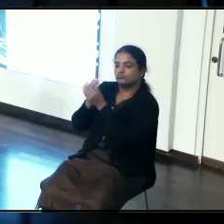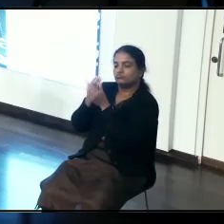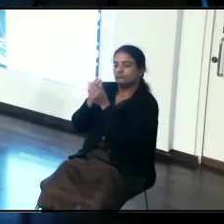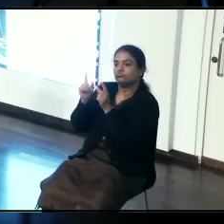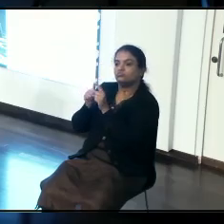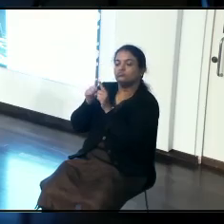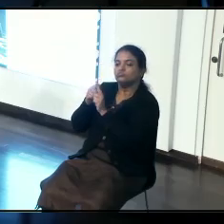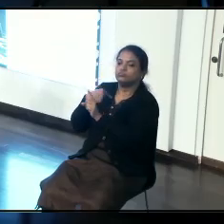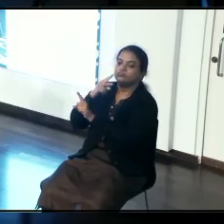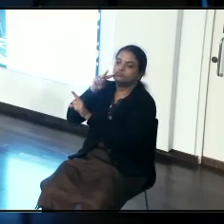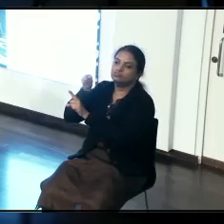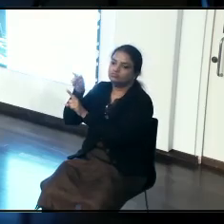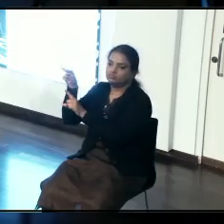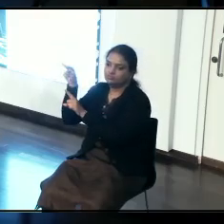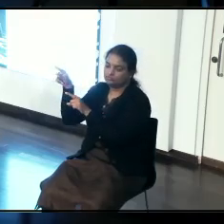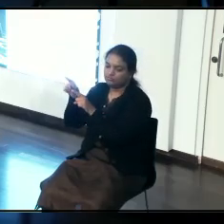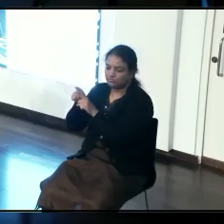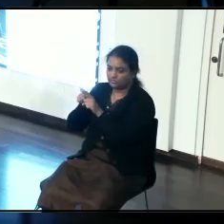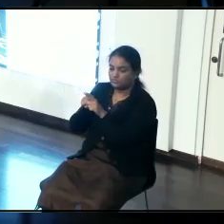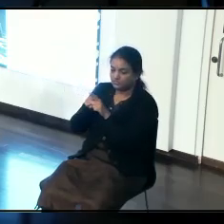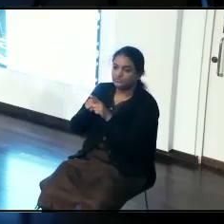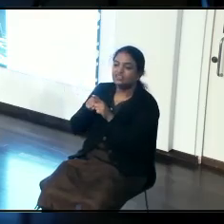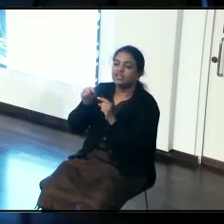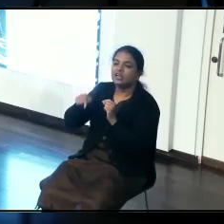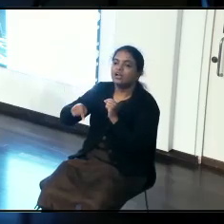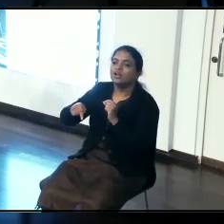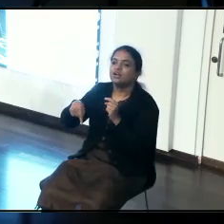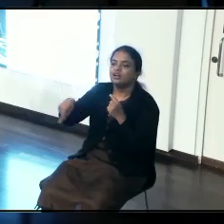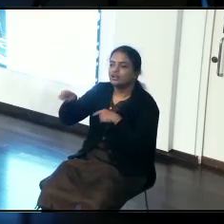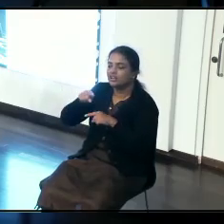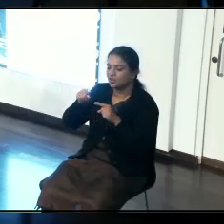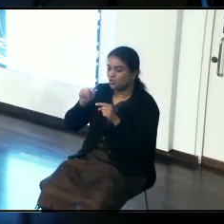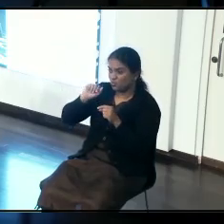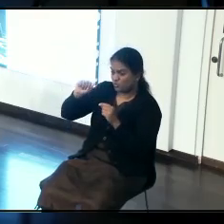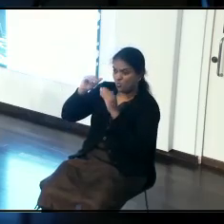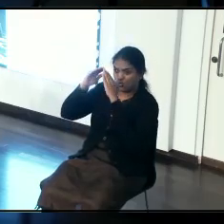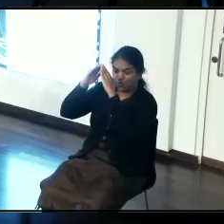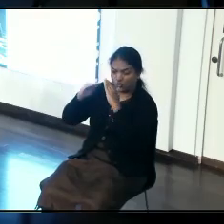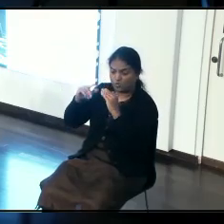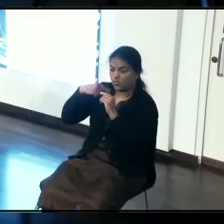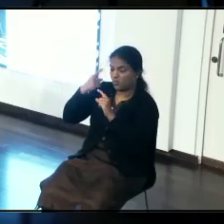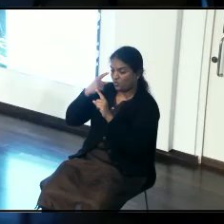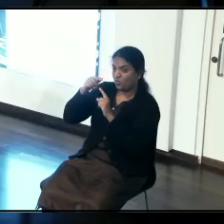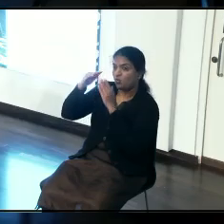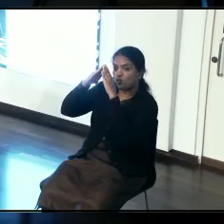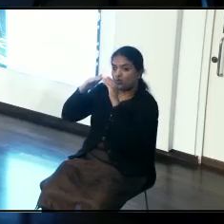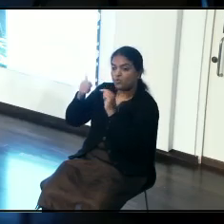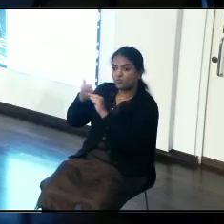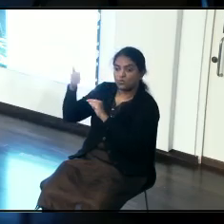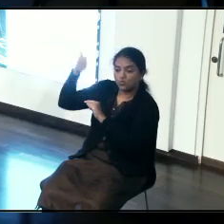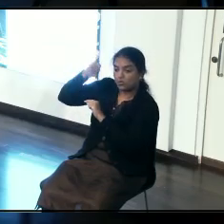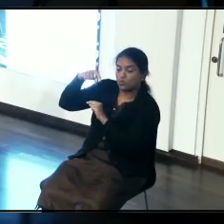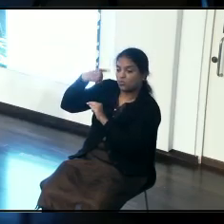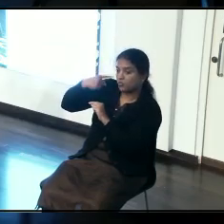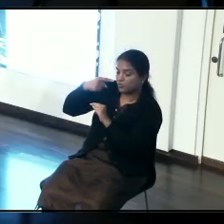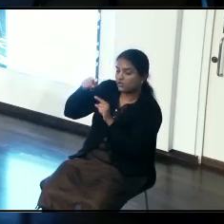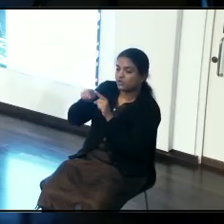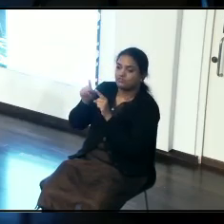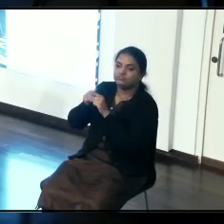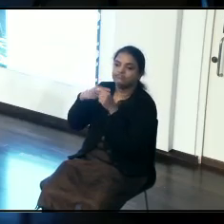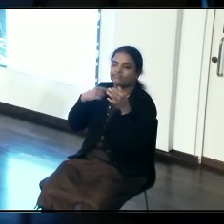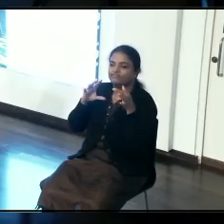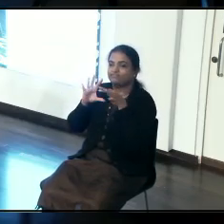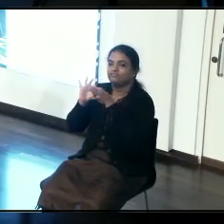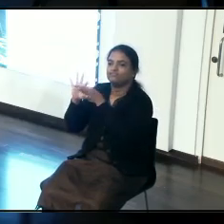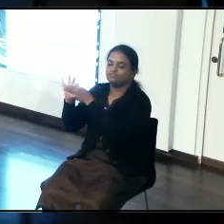I have featured the protagonist, in this case the homeowners, in the environment, the context of their homes. I also